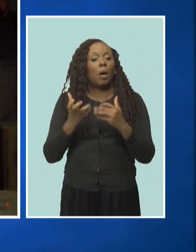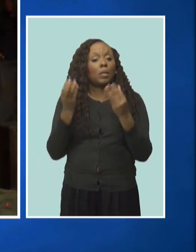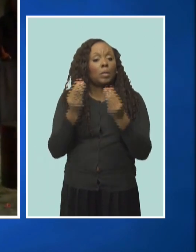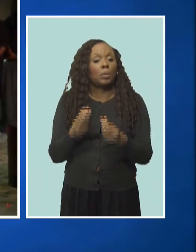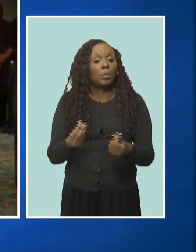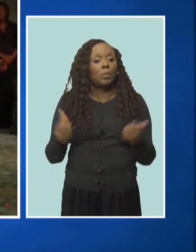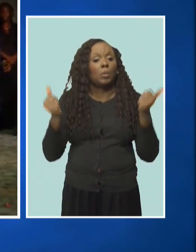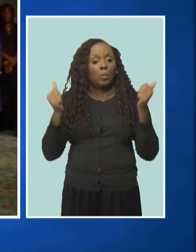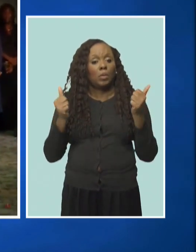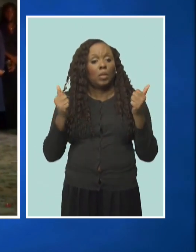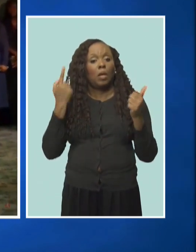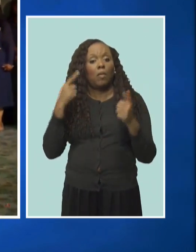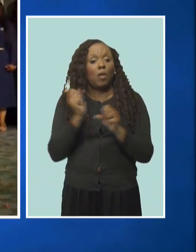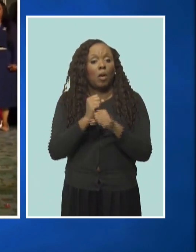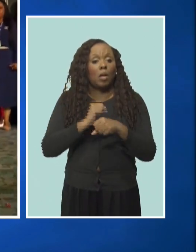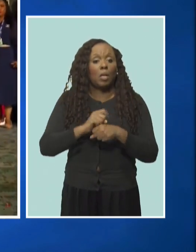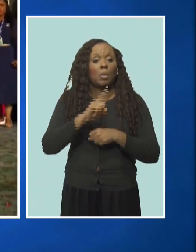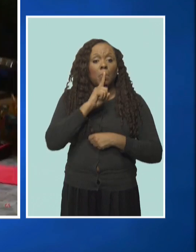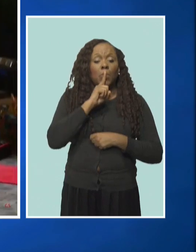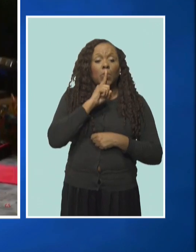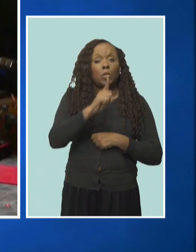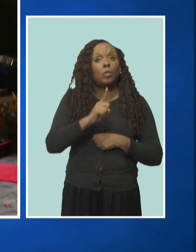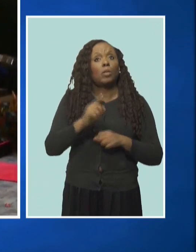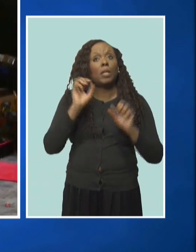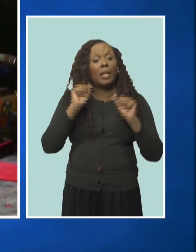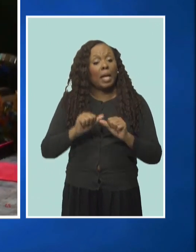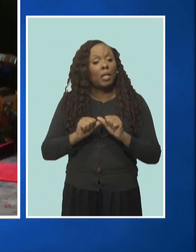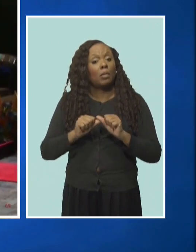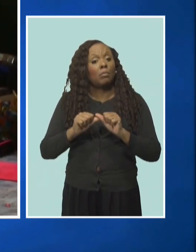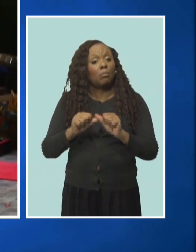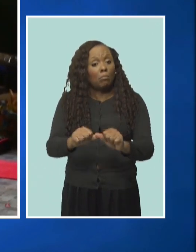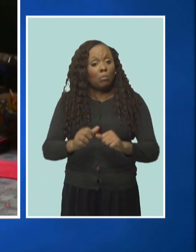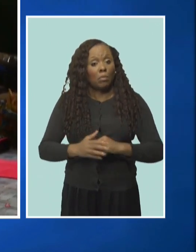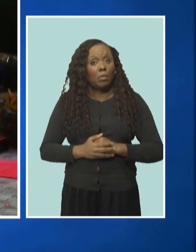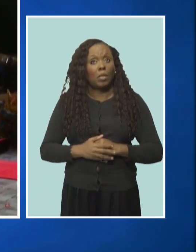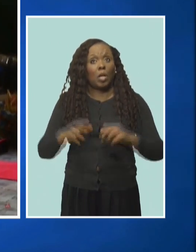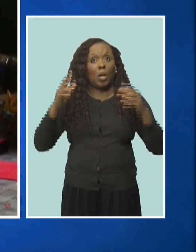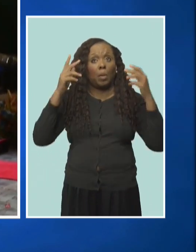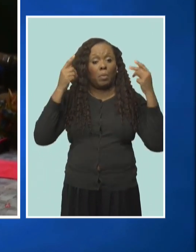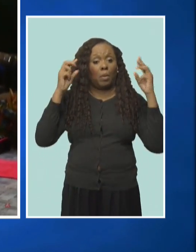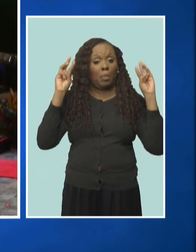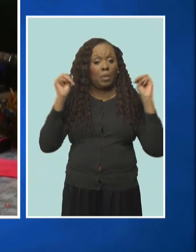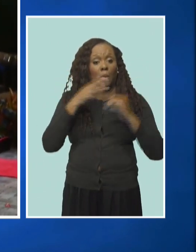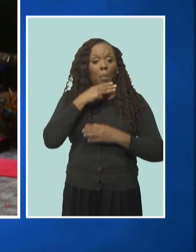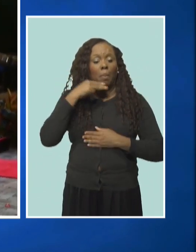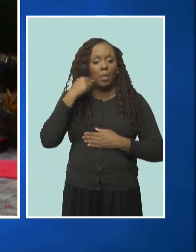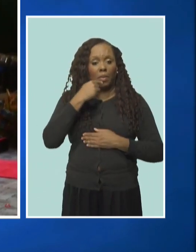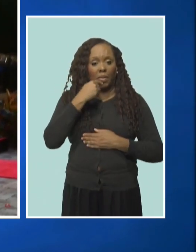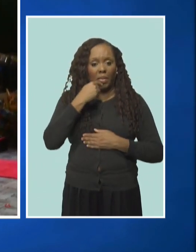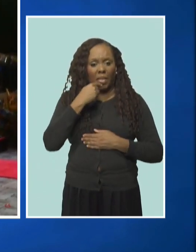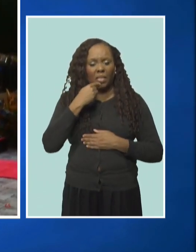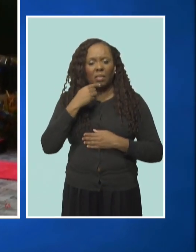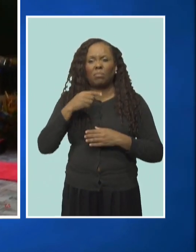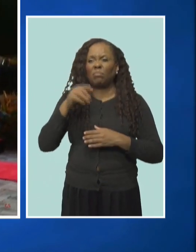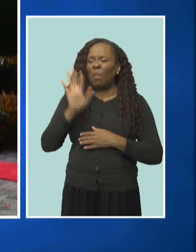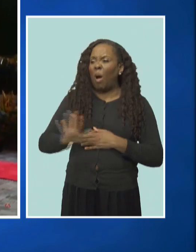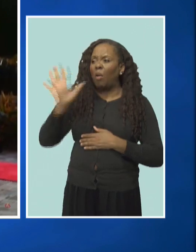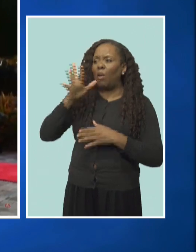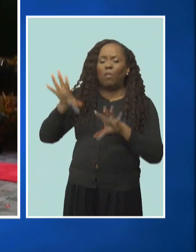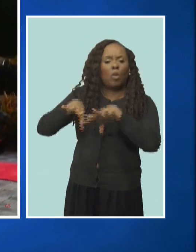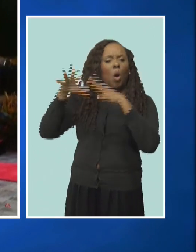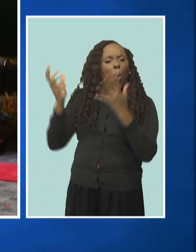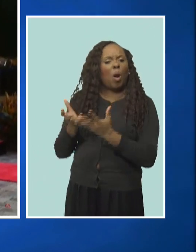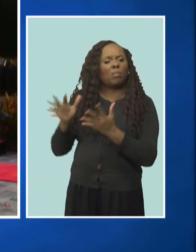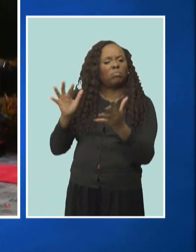for long-standing instability. Prime Minister Mia Amor-Maudsley says, given the global uncertainties,